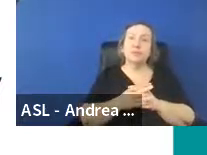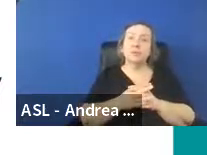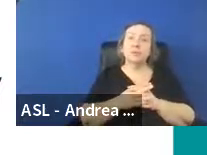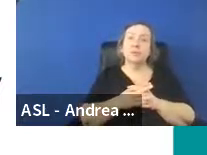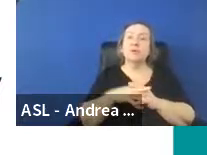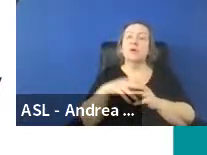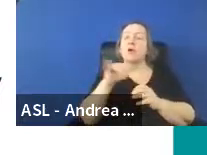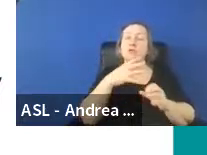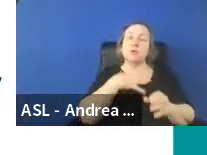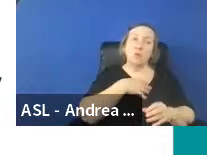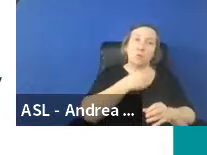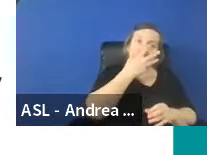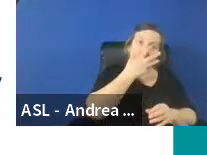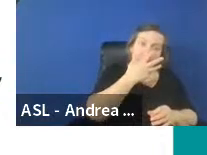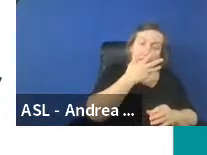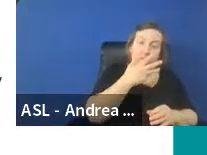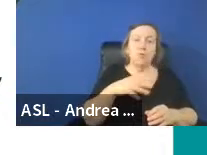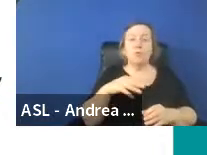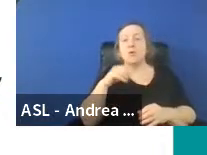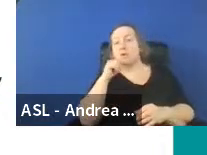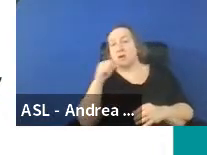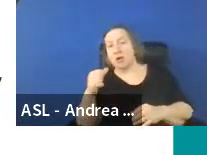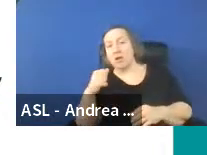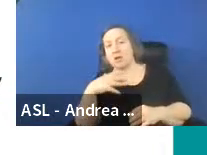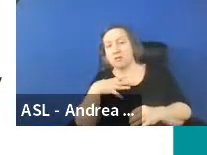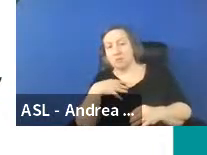white, Caucasian versus non-white